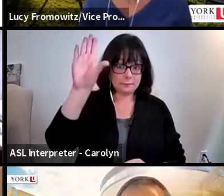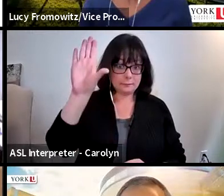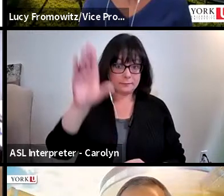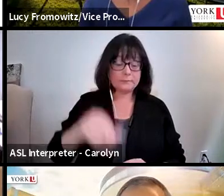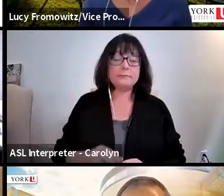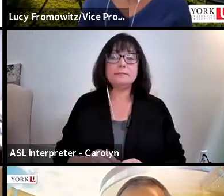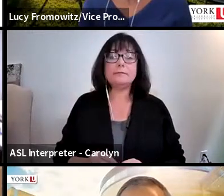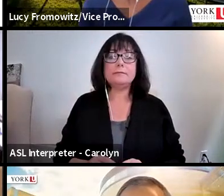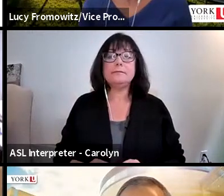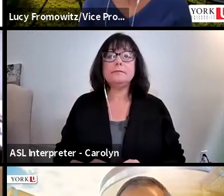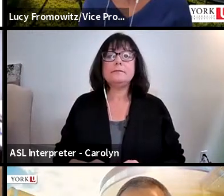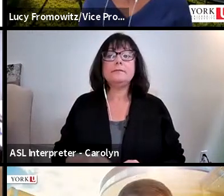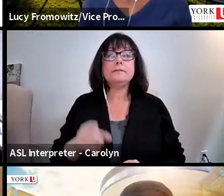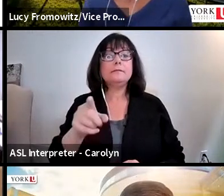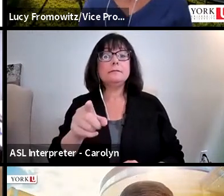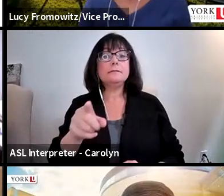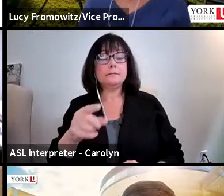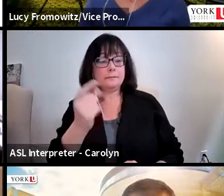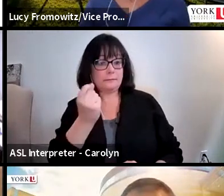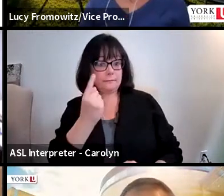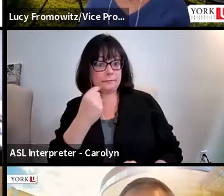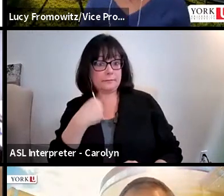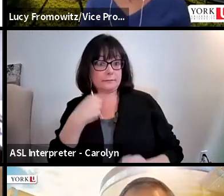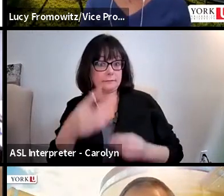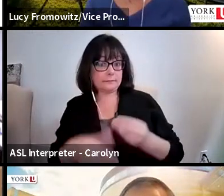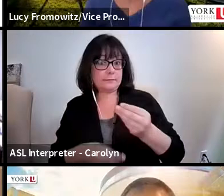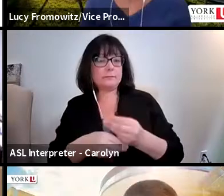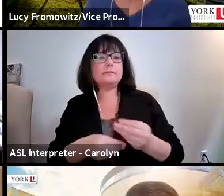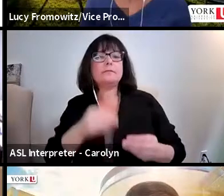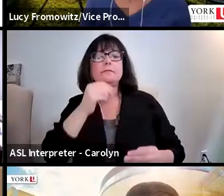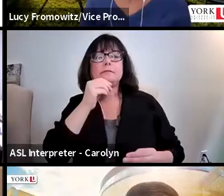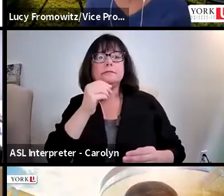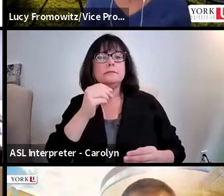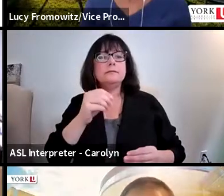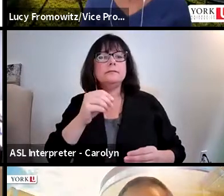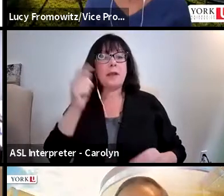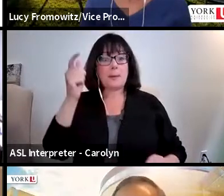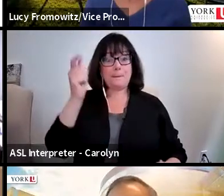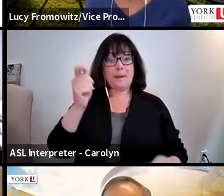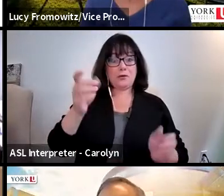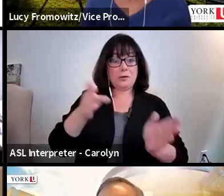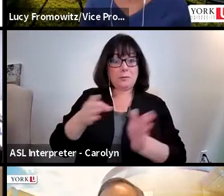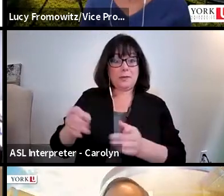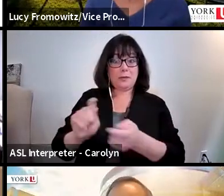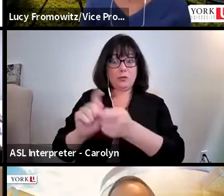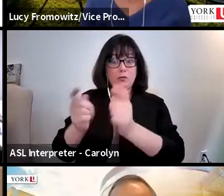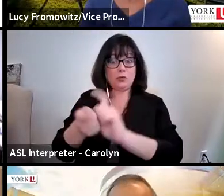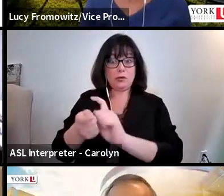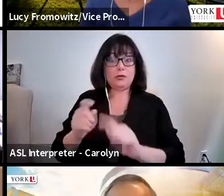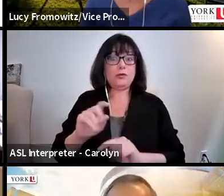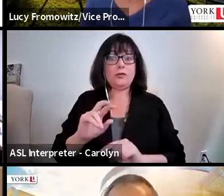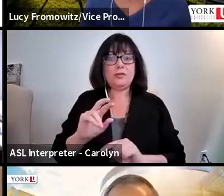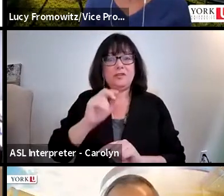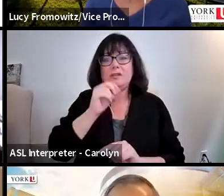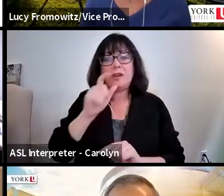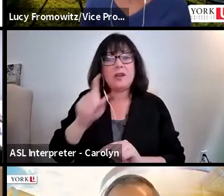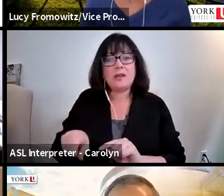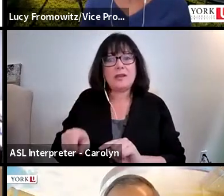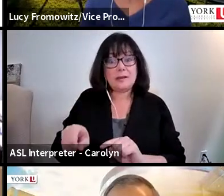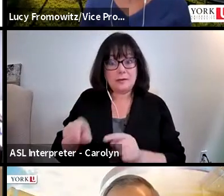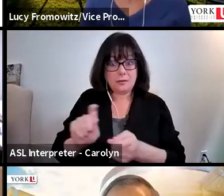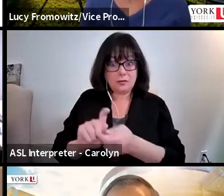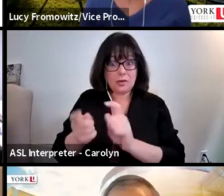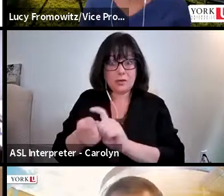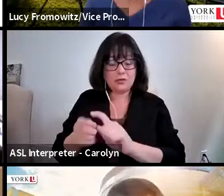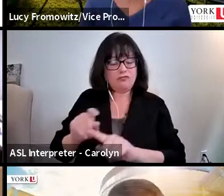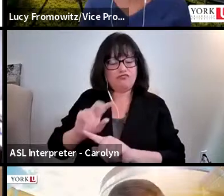I might just add that it isn't specifically changes to the pension plan, that the Pension Fund Board of Trustees has not been looking at changes to the pension plan necessarily, but